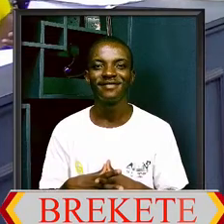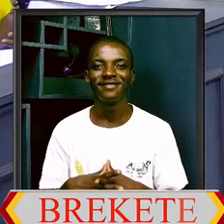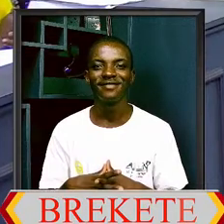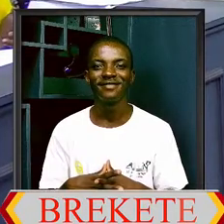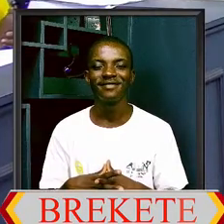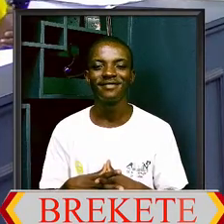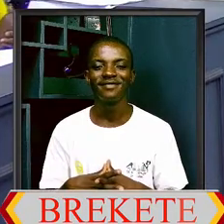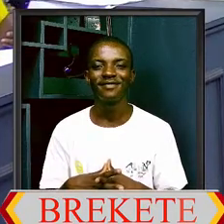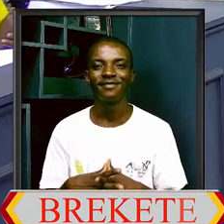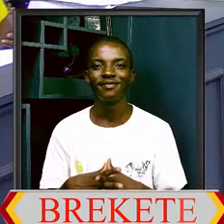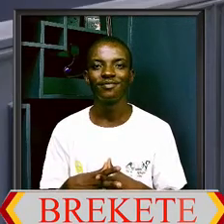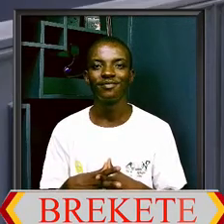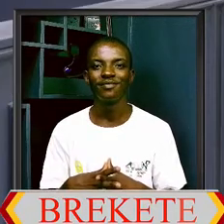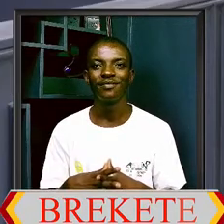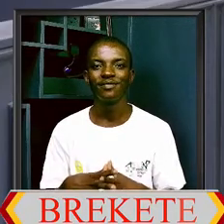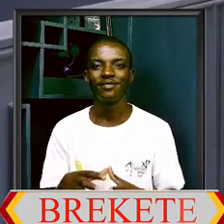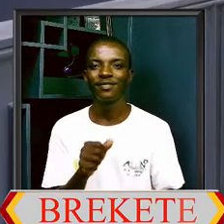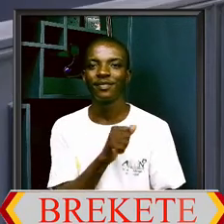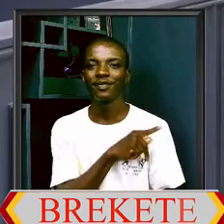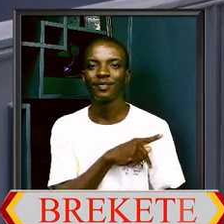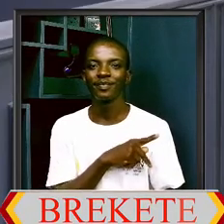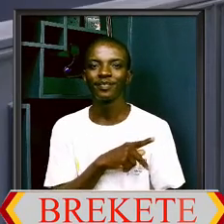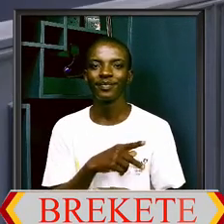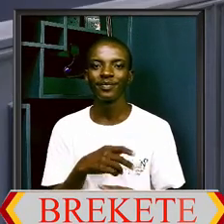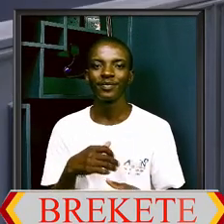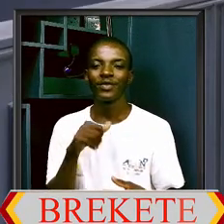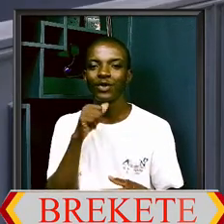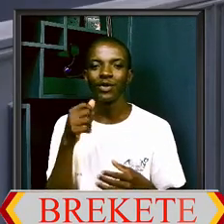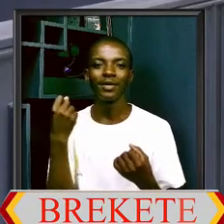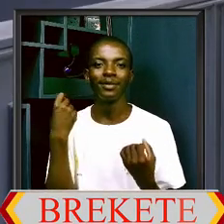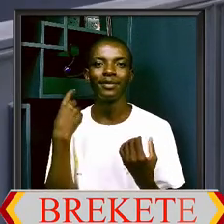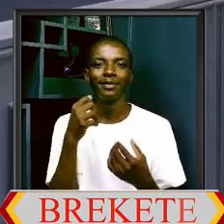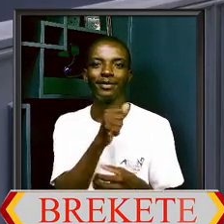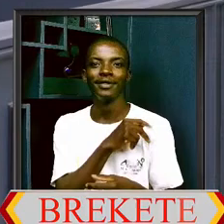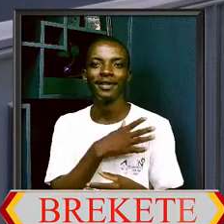thank you ordinary president appreciate my